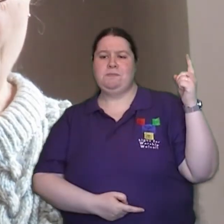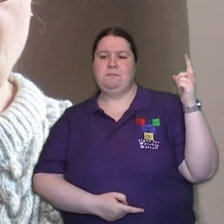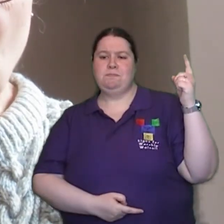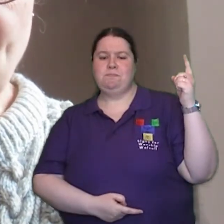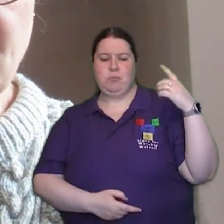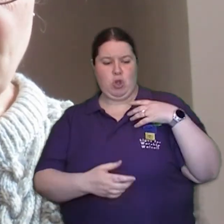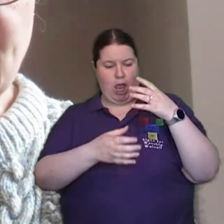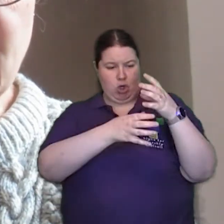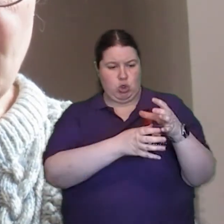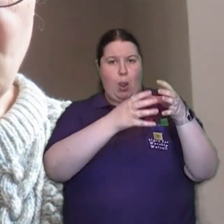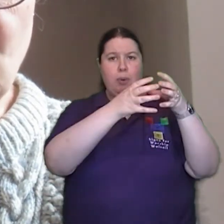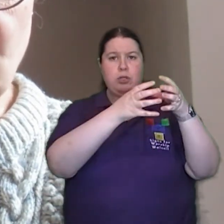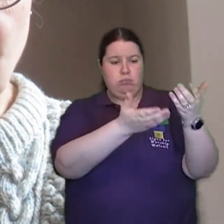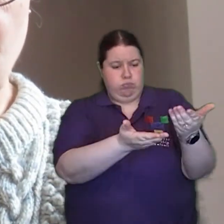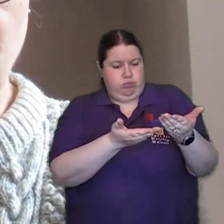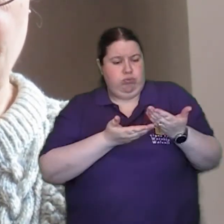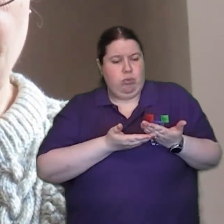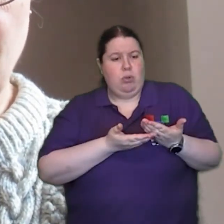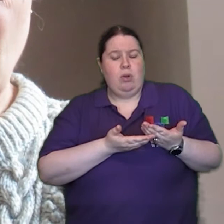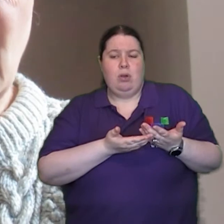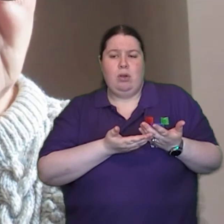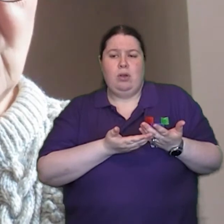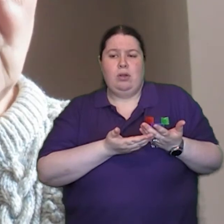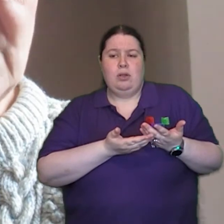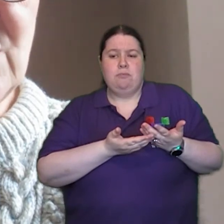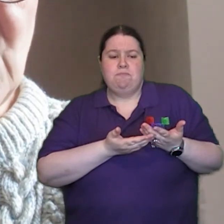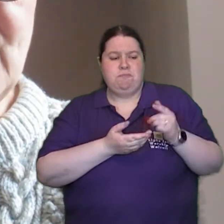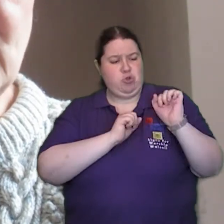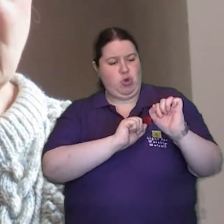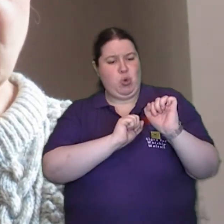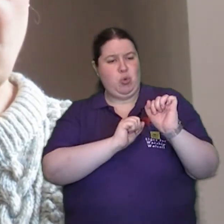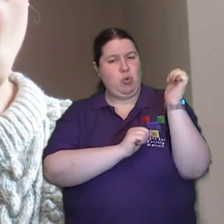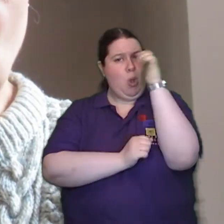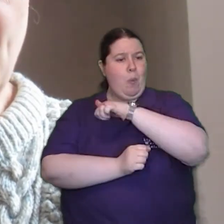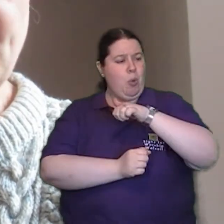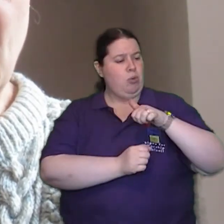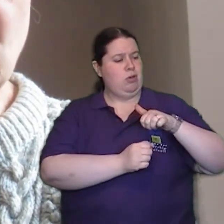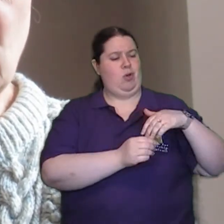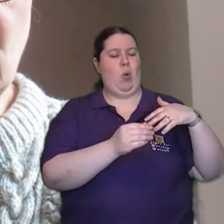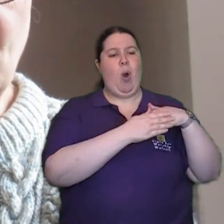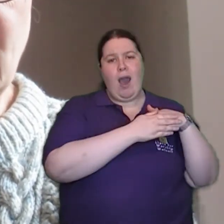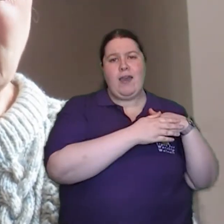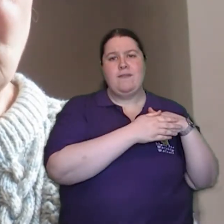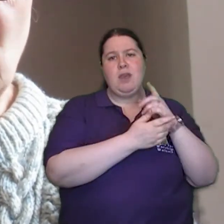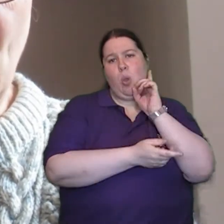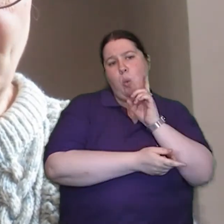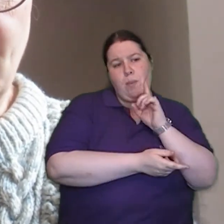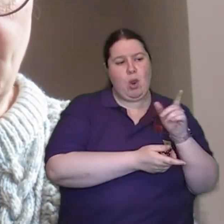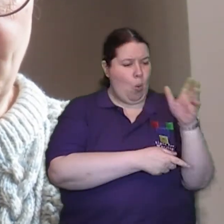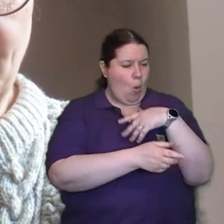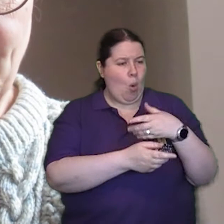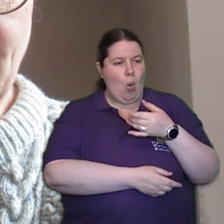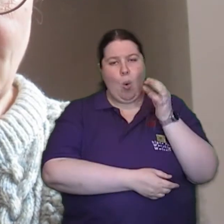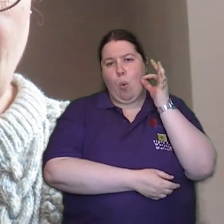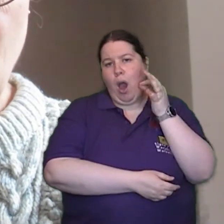You had the goblets from his temple brought to you, and you and your nobles, your wives and your concubines drank wine from